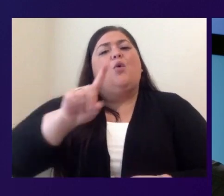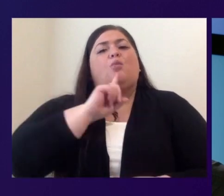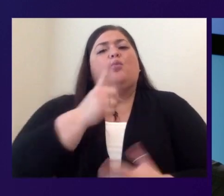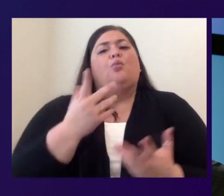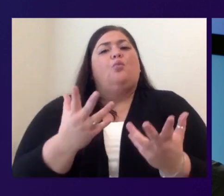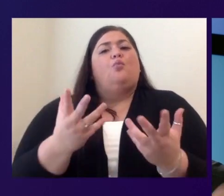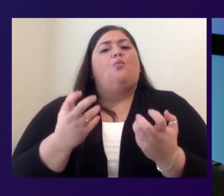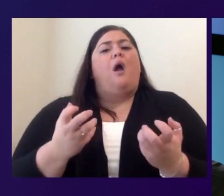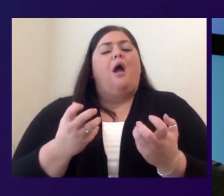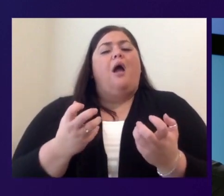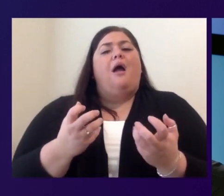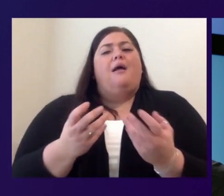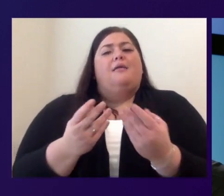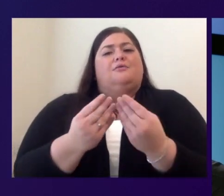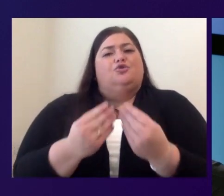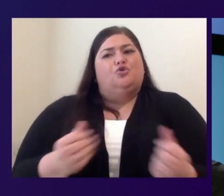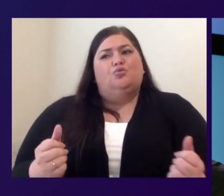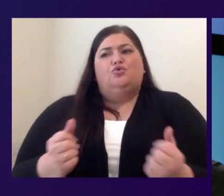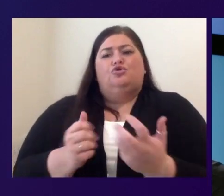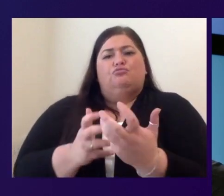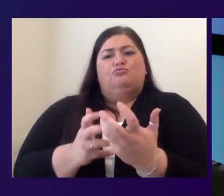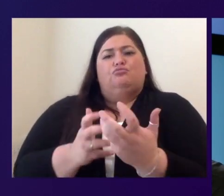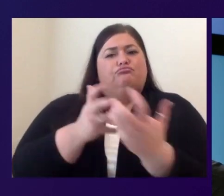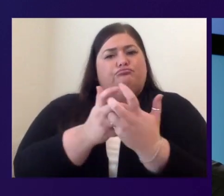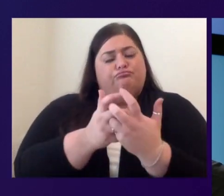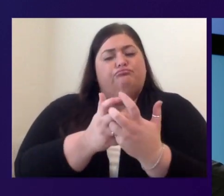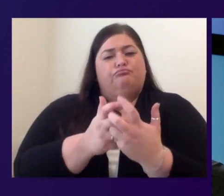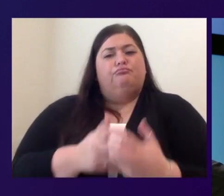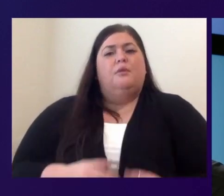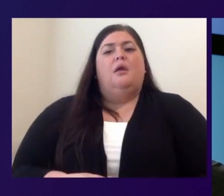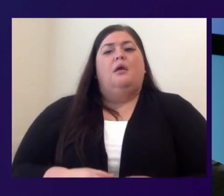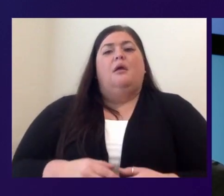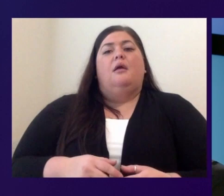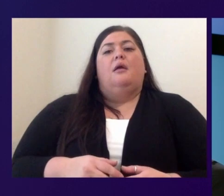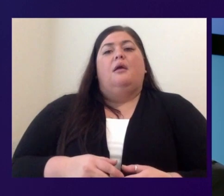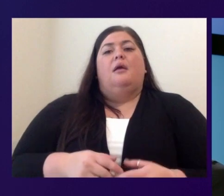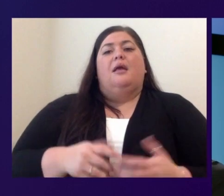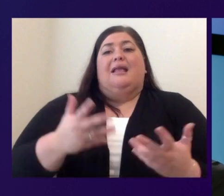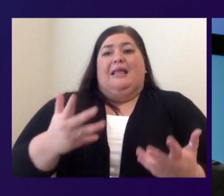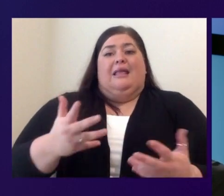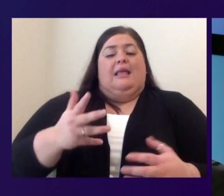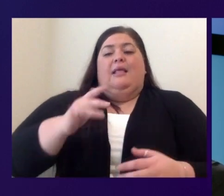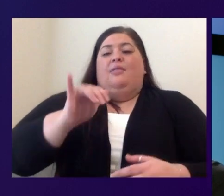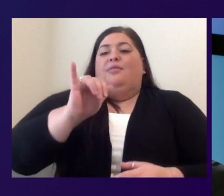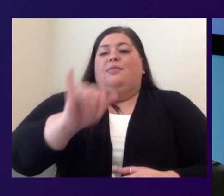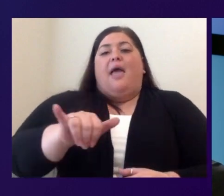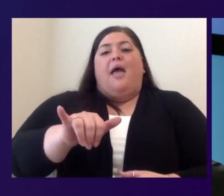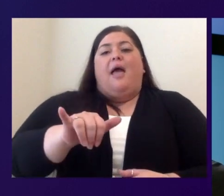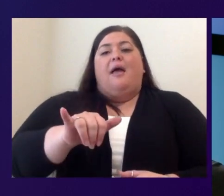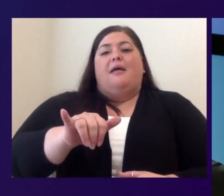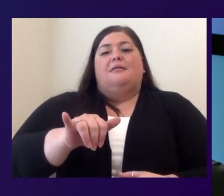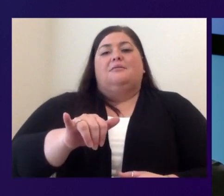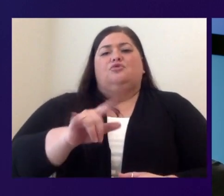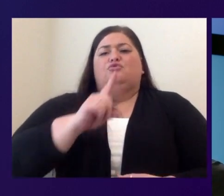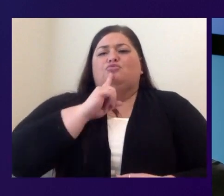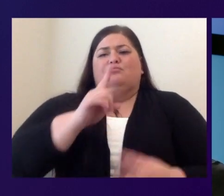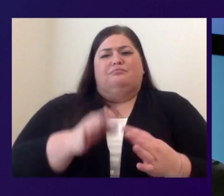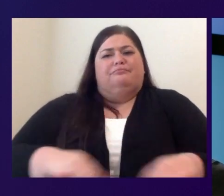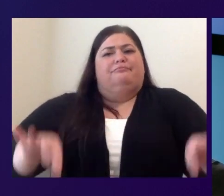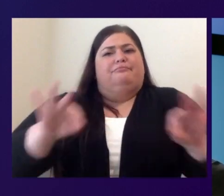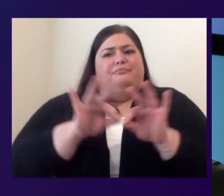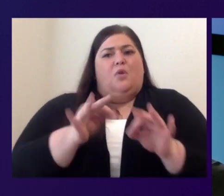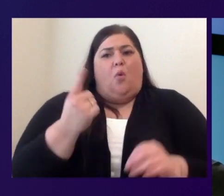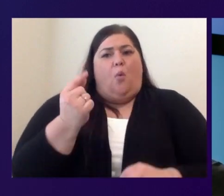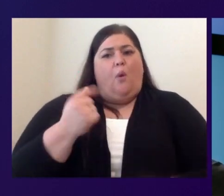end-to-end. So going back to my previous point, end-to-end. And that's really the crux of what we do here at End